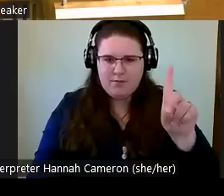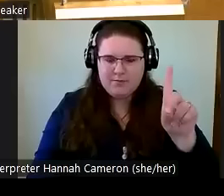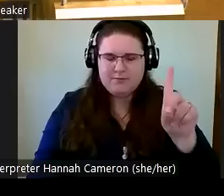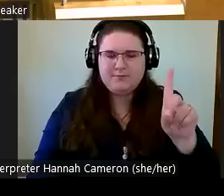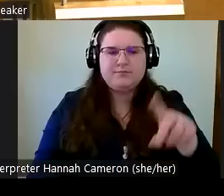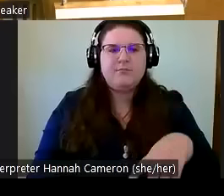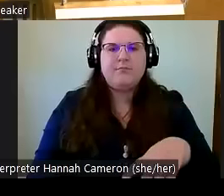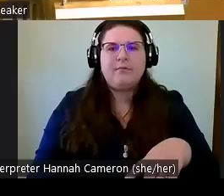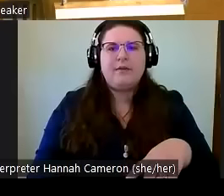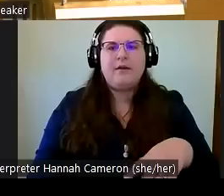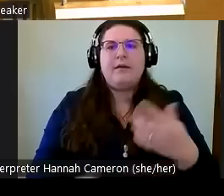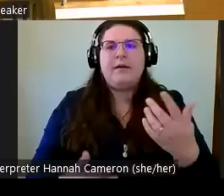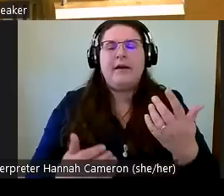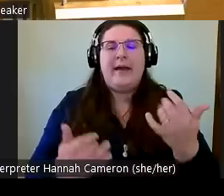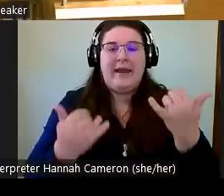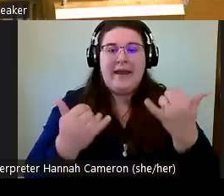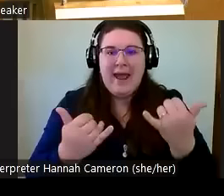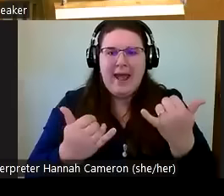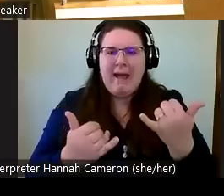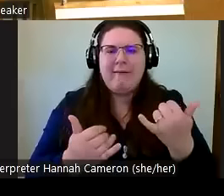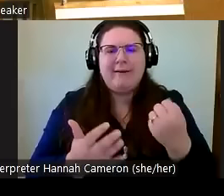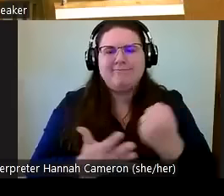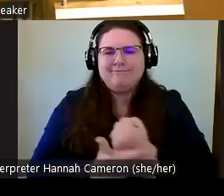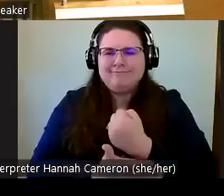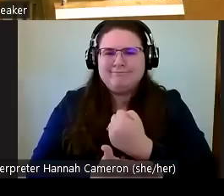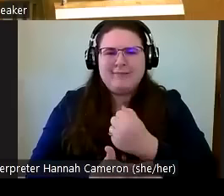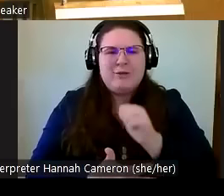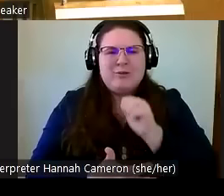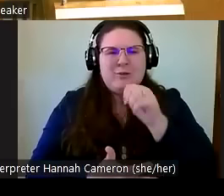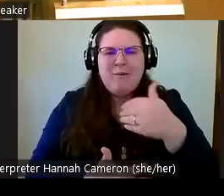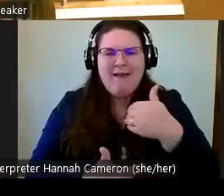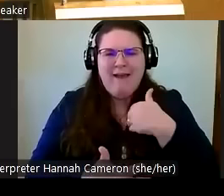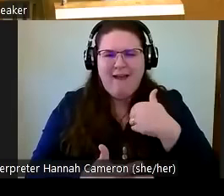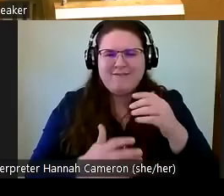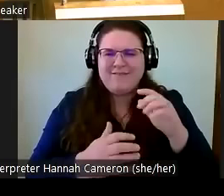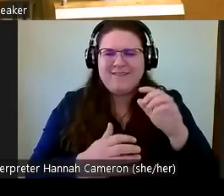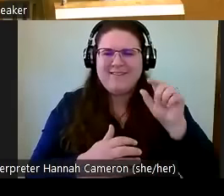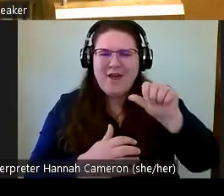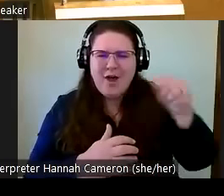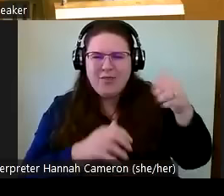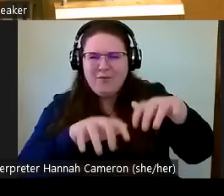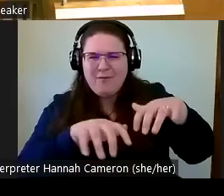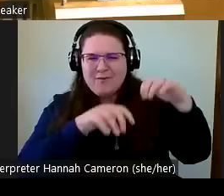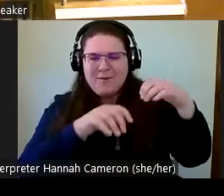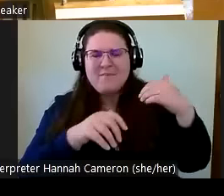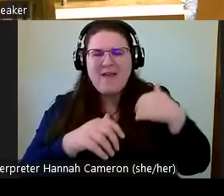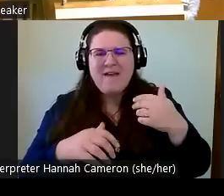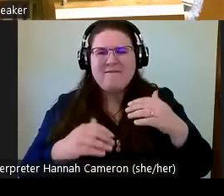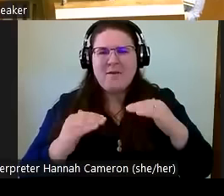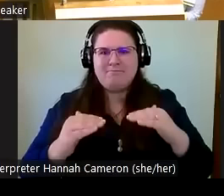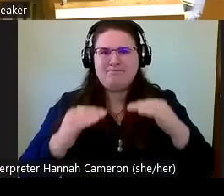of 62 podium that goes up and down, so you all can see me over here